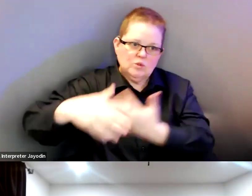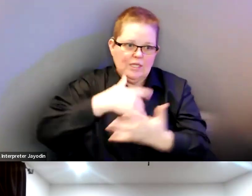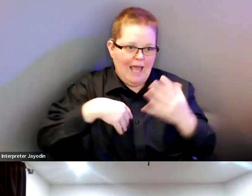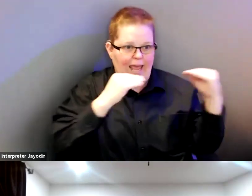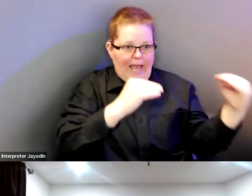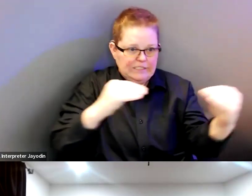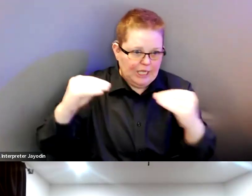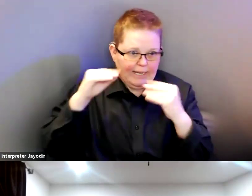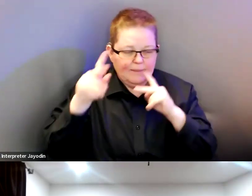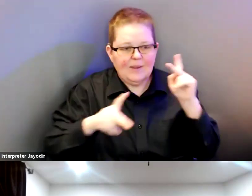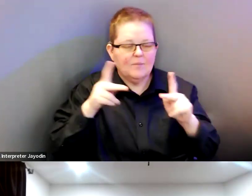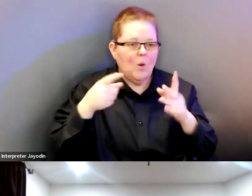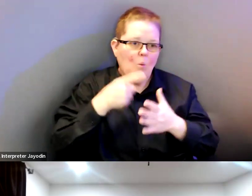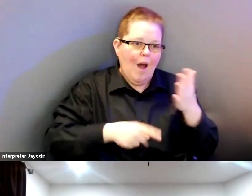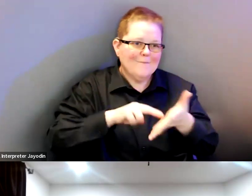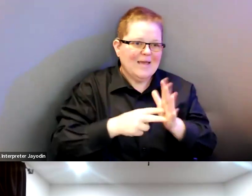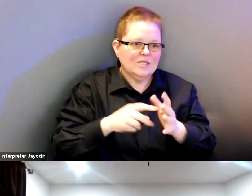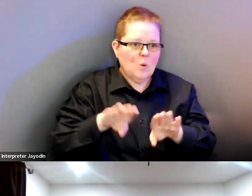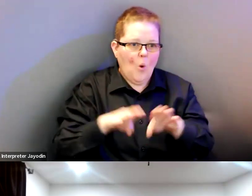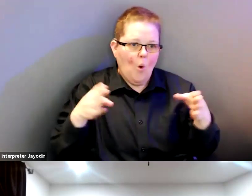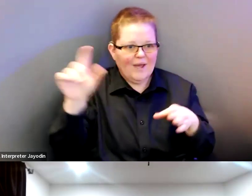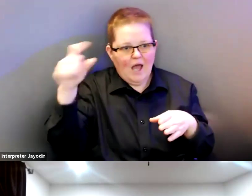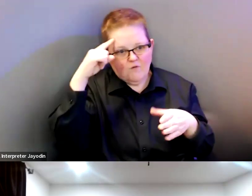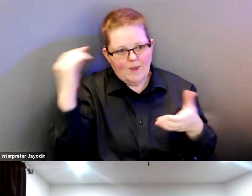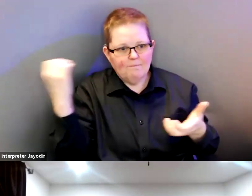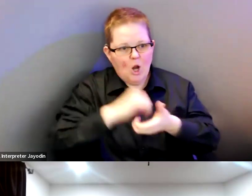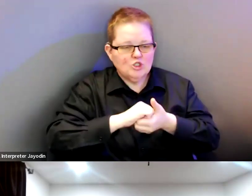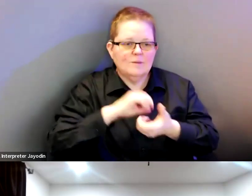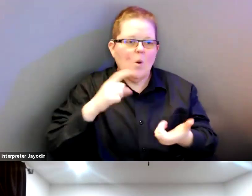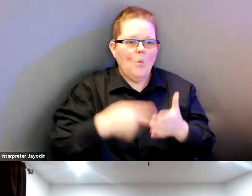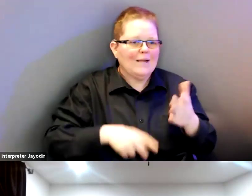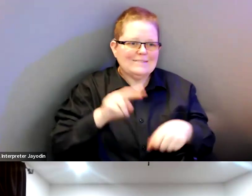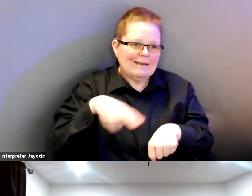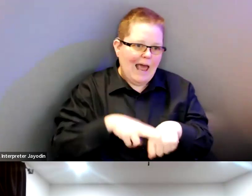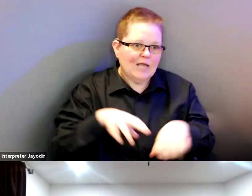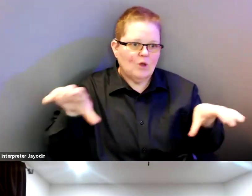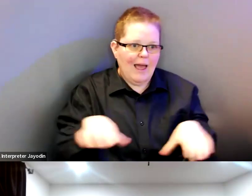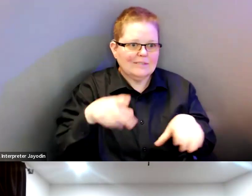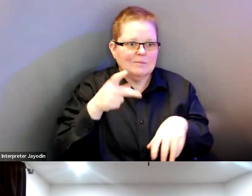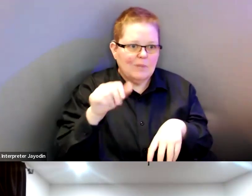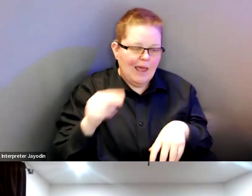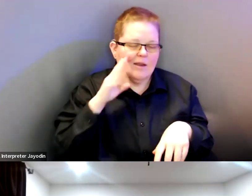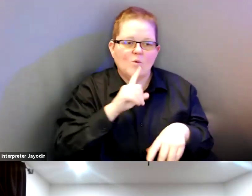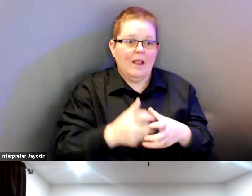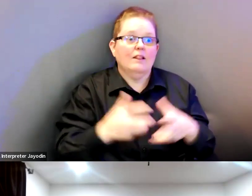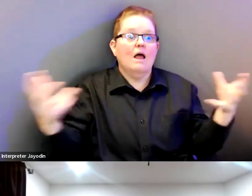like, what is this open government partnership and national action plan? And I mean, it's going to be a lot of work in short time.